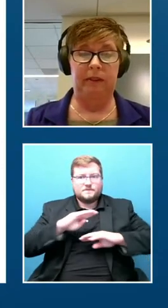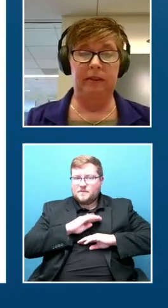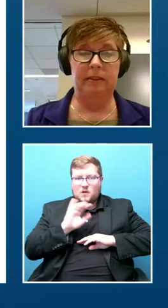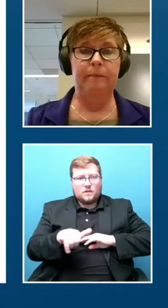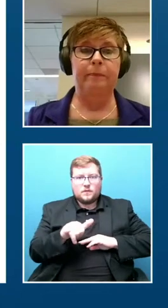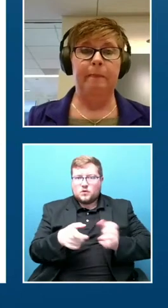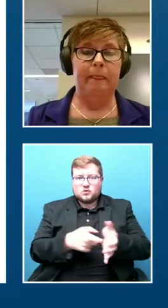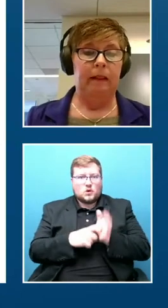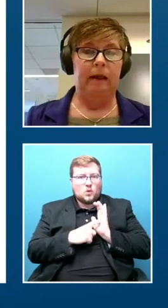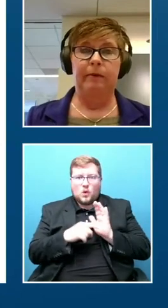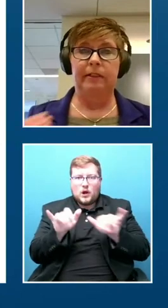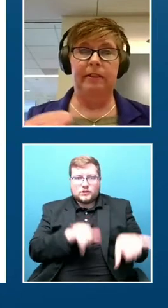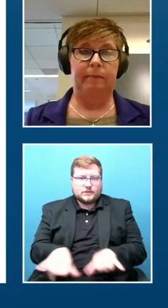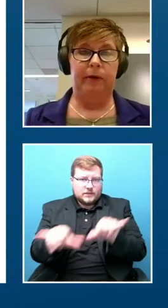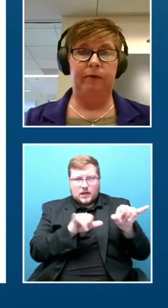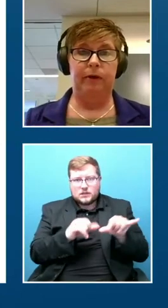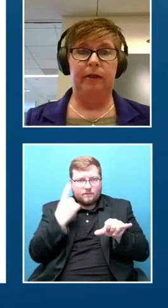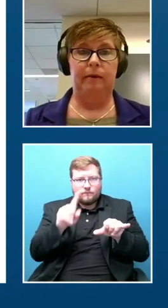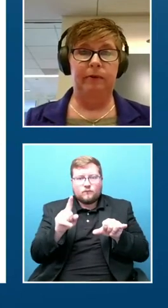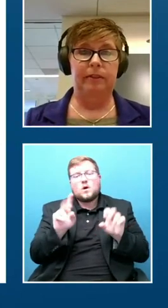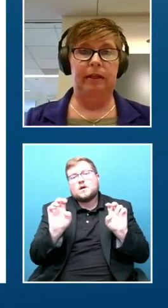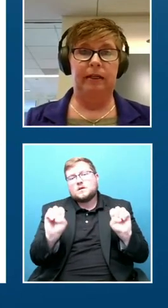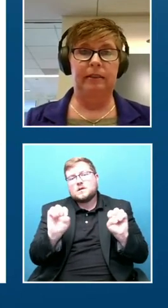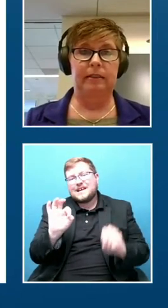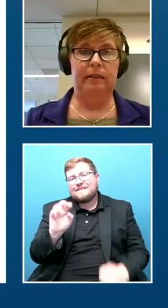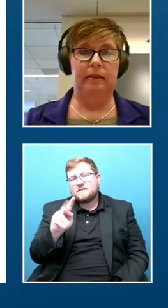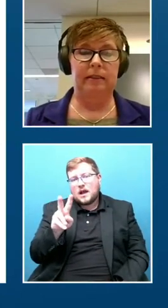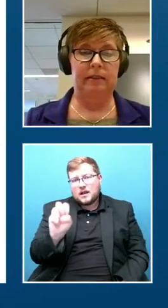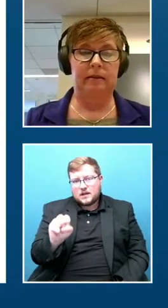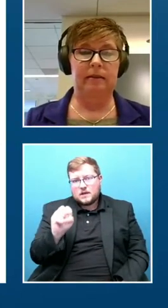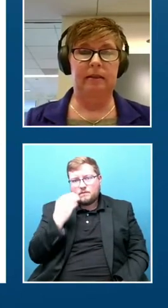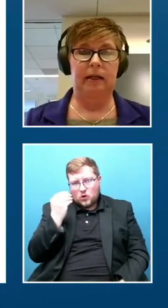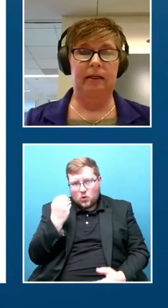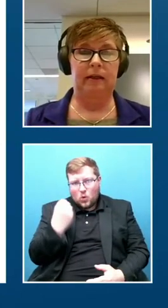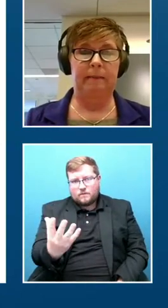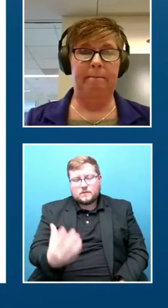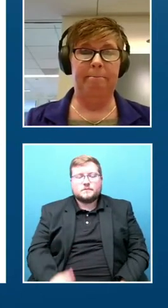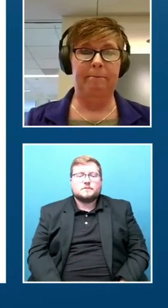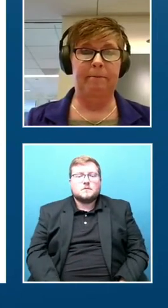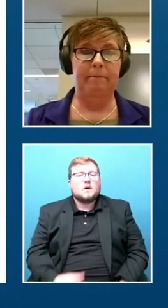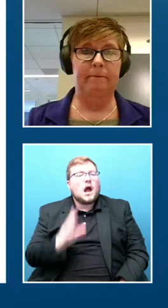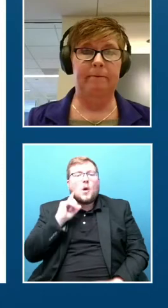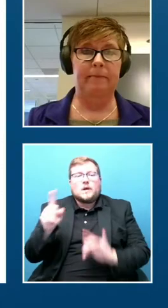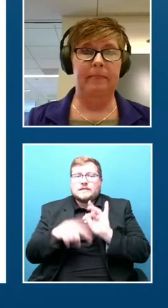effective notice. I'm going to skip over a couple of slides.